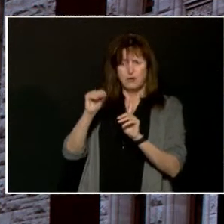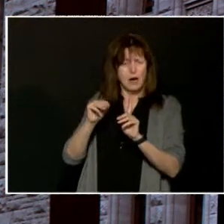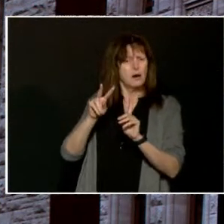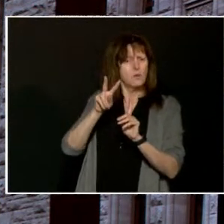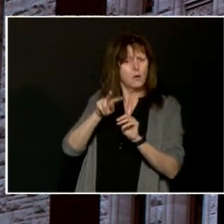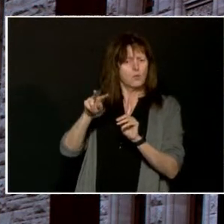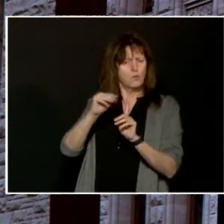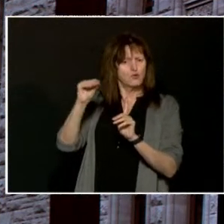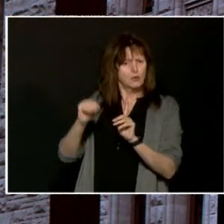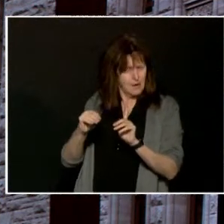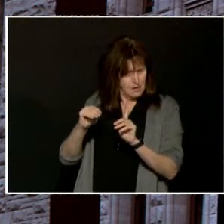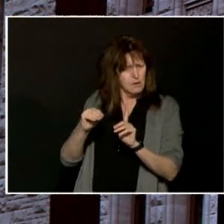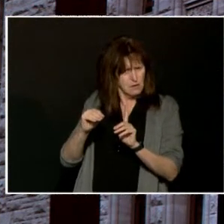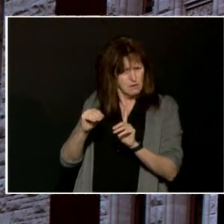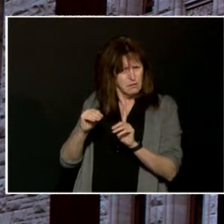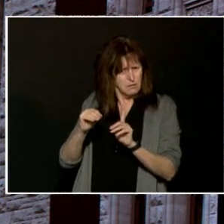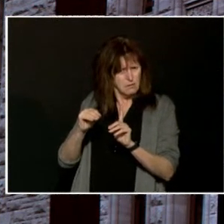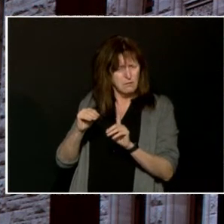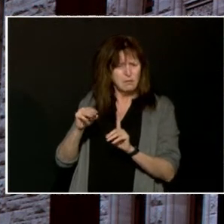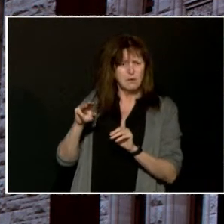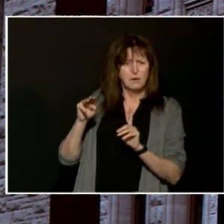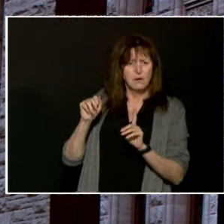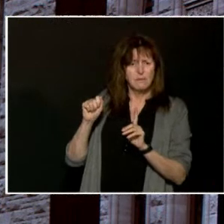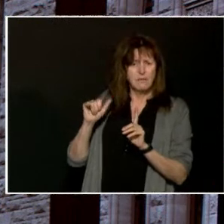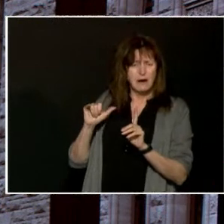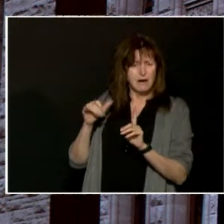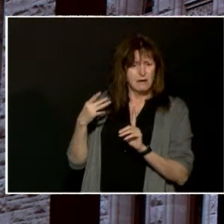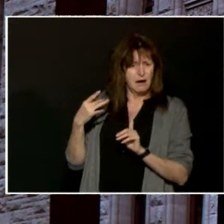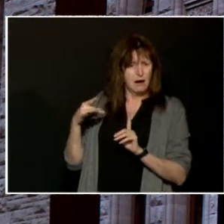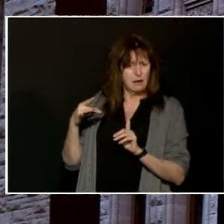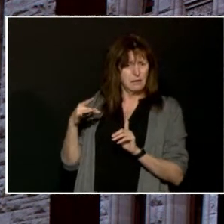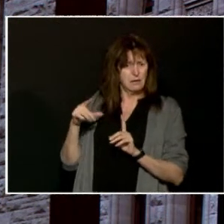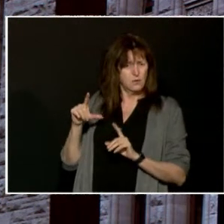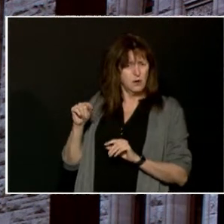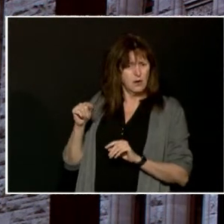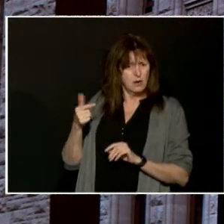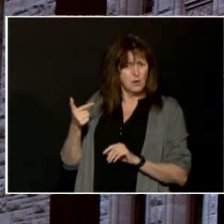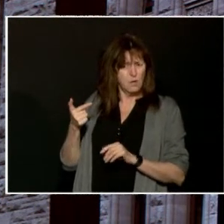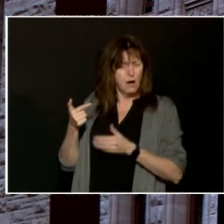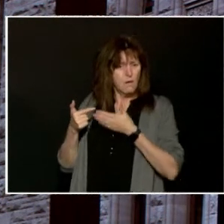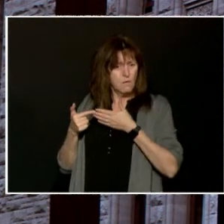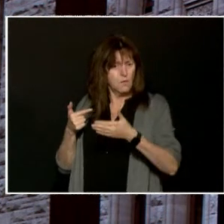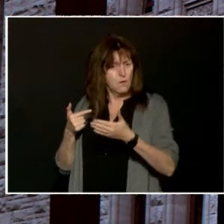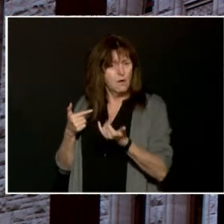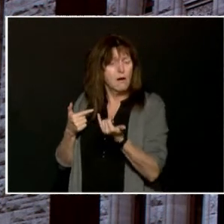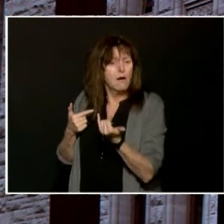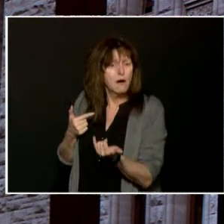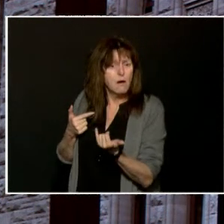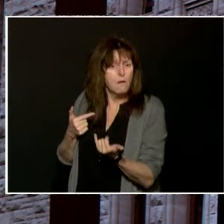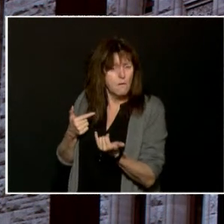May 14th, 2021. However, our rate is still high,